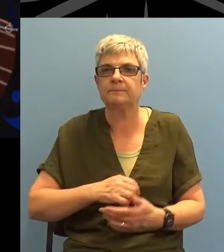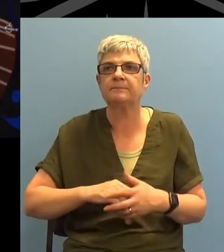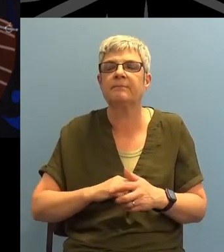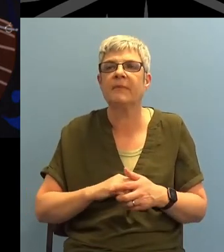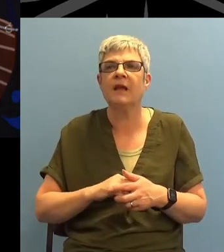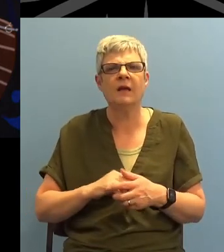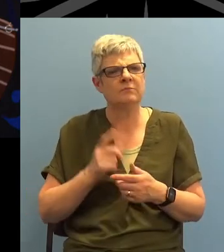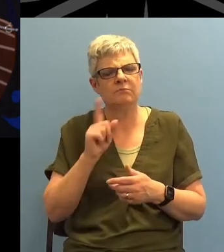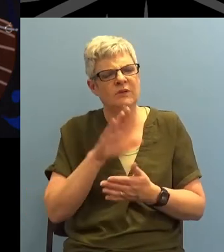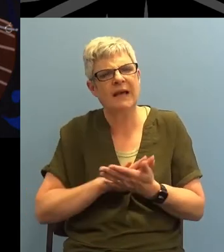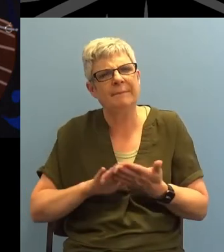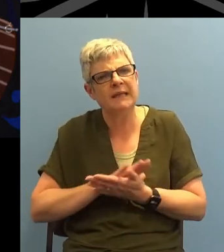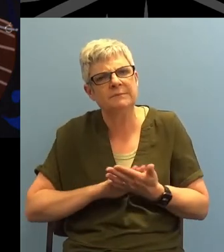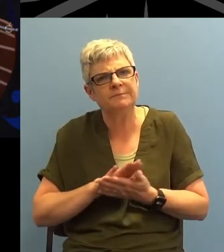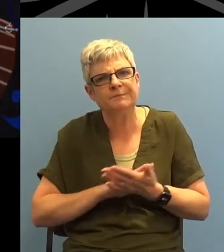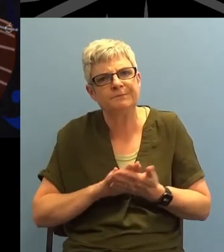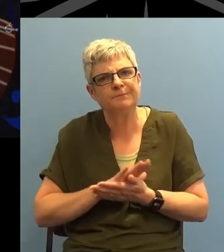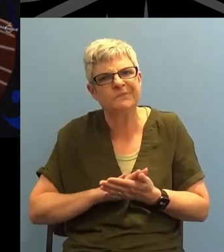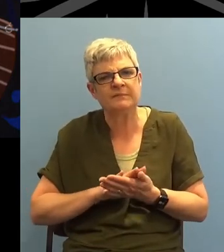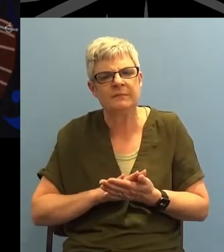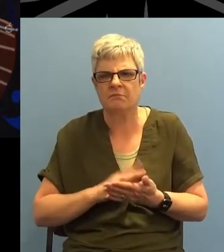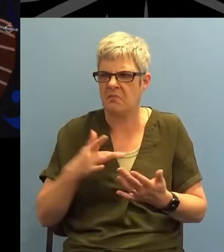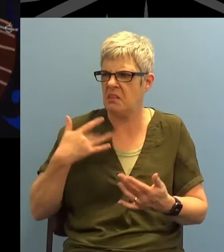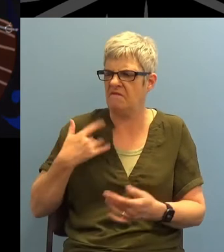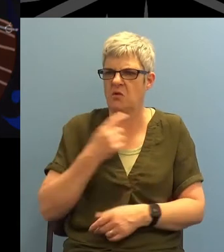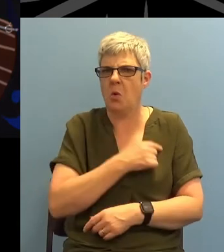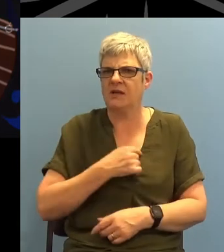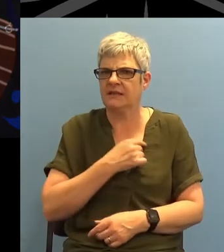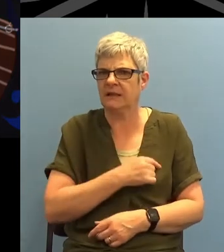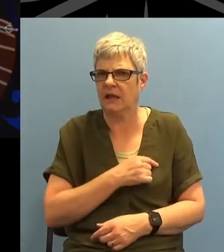What does that mean, to live honestly?